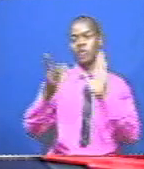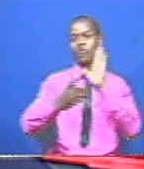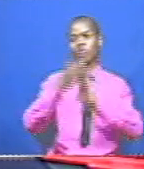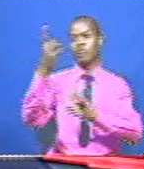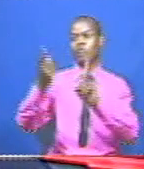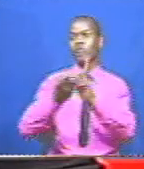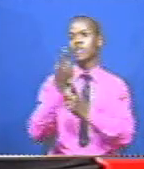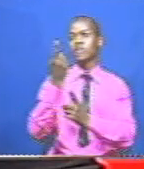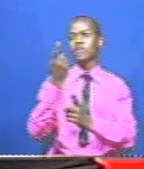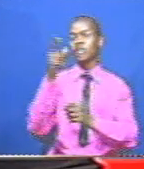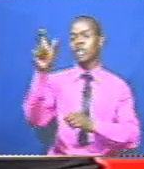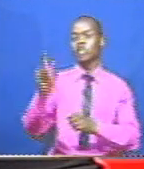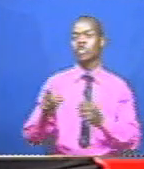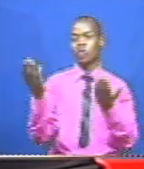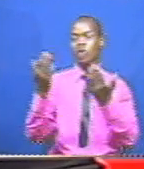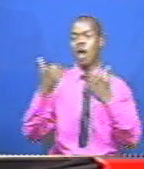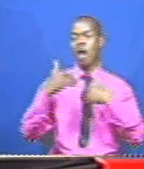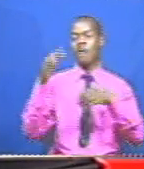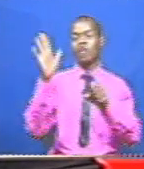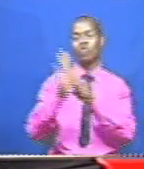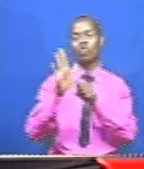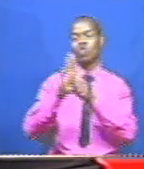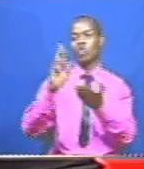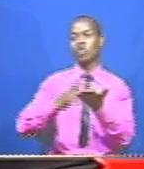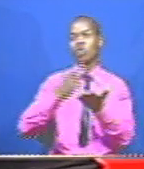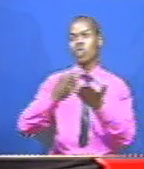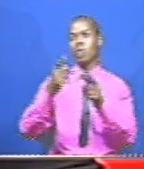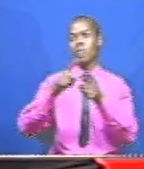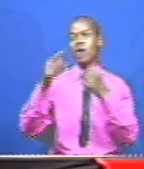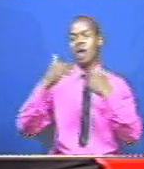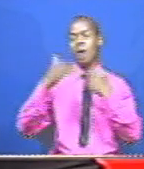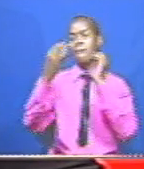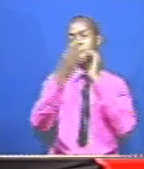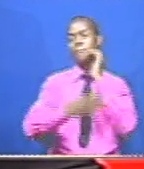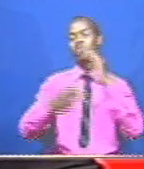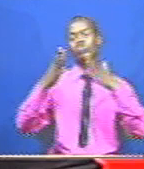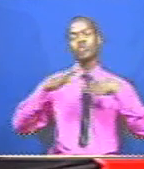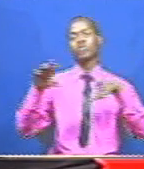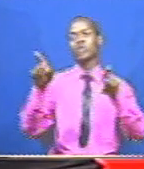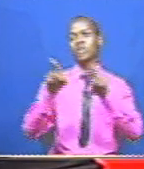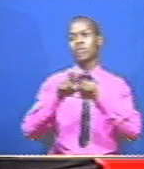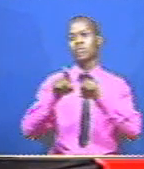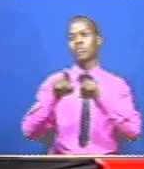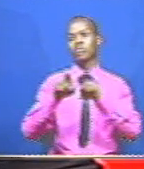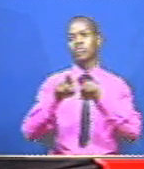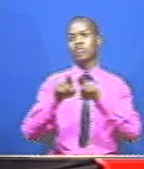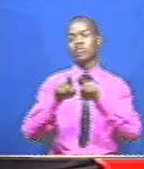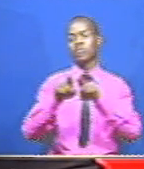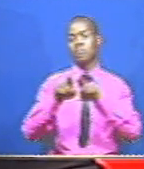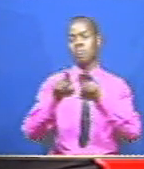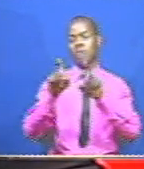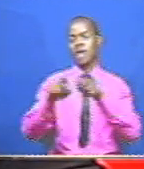is a region where we have a lot of resources, but yet we have a lot of poor people. We have marginalization to take care of.